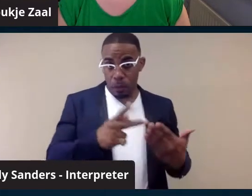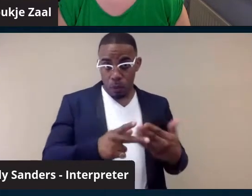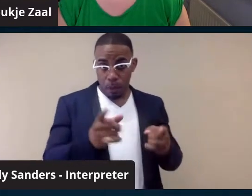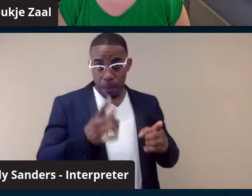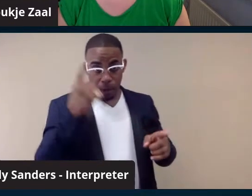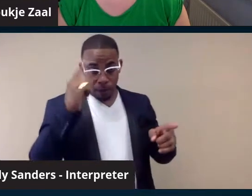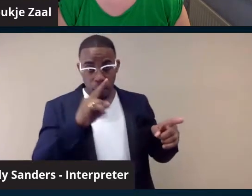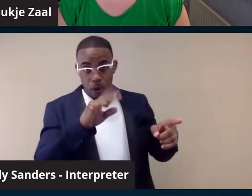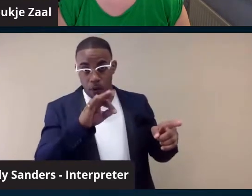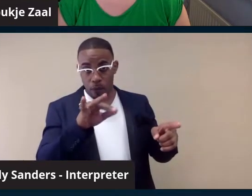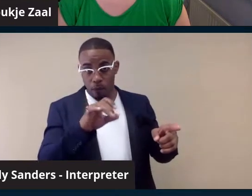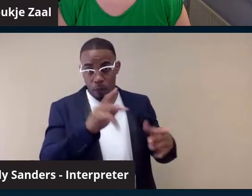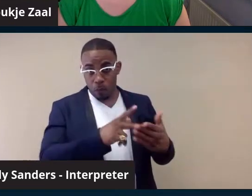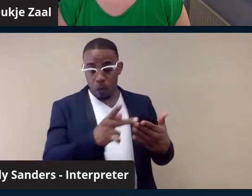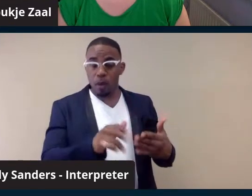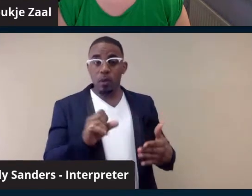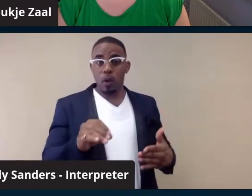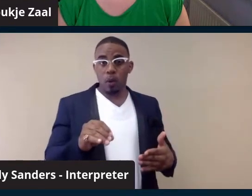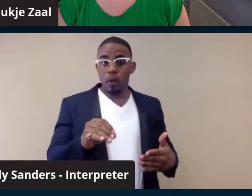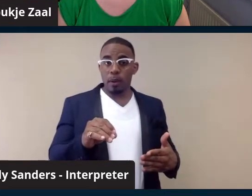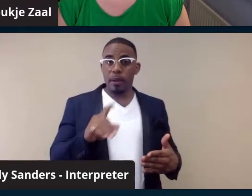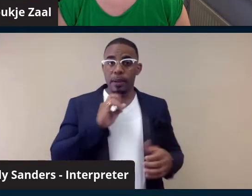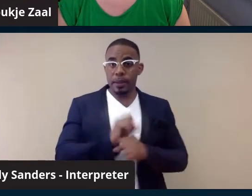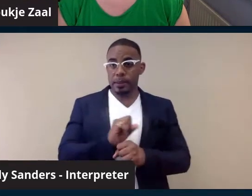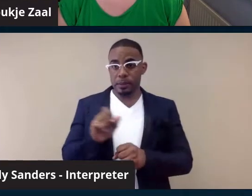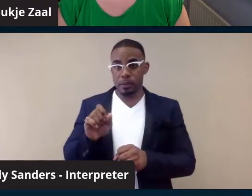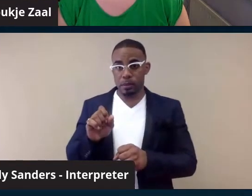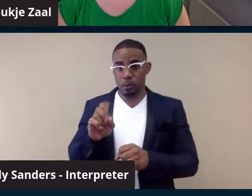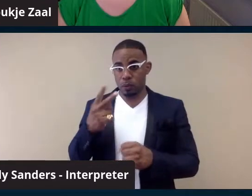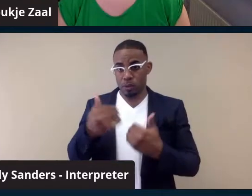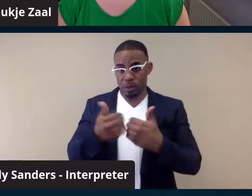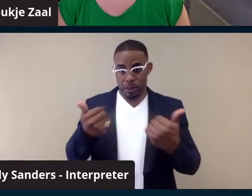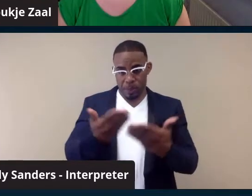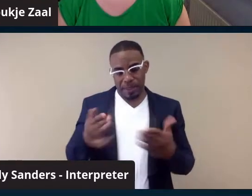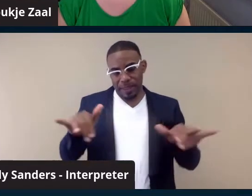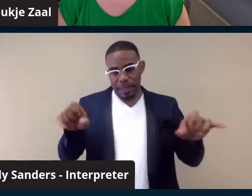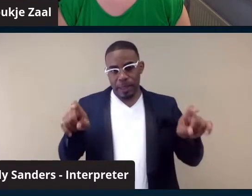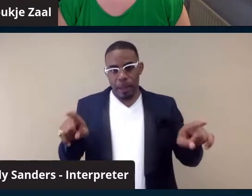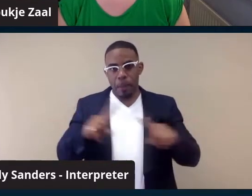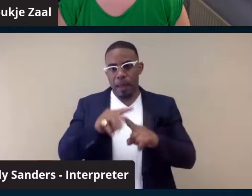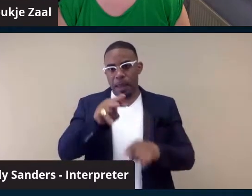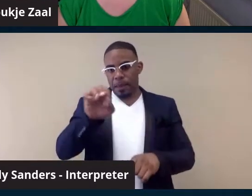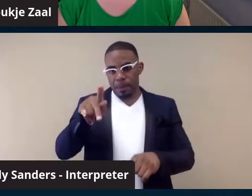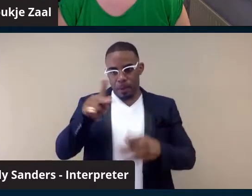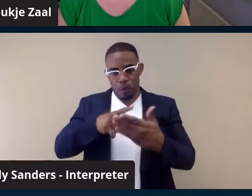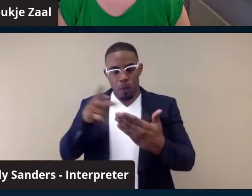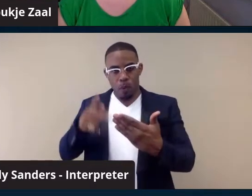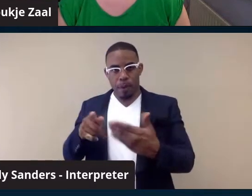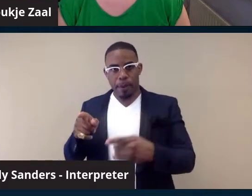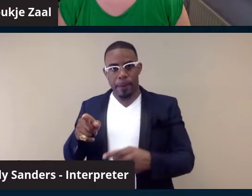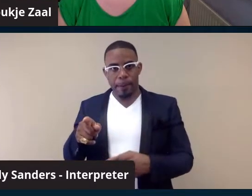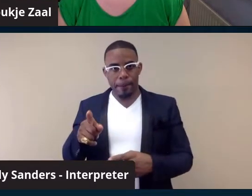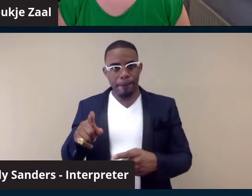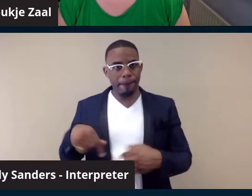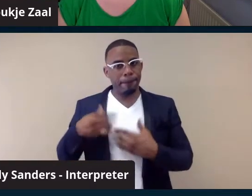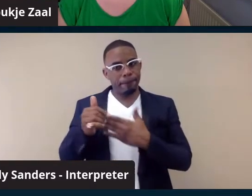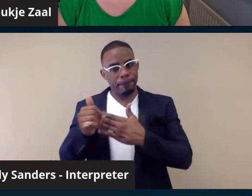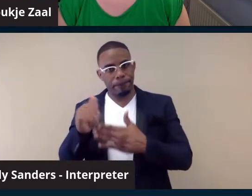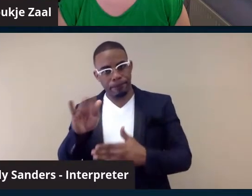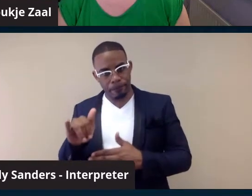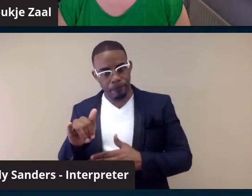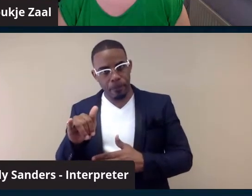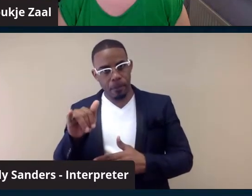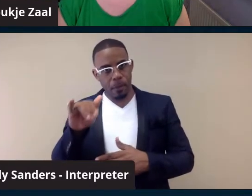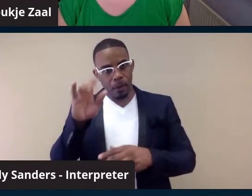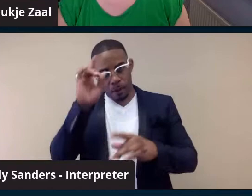both programs, right? So it's two separate things, but then the MSP program, being led by the Imagine